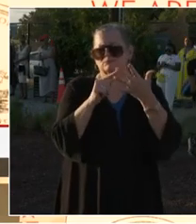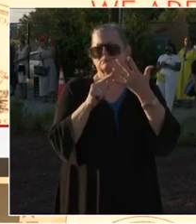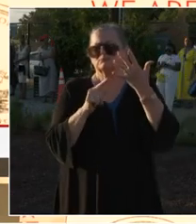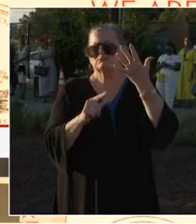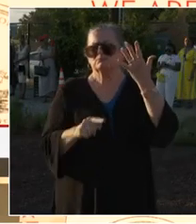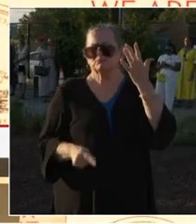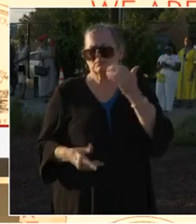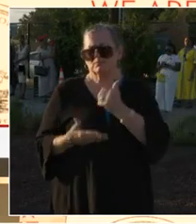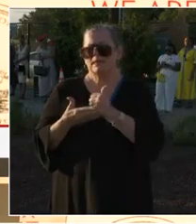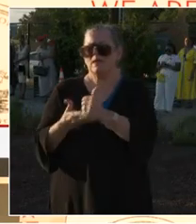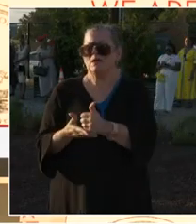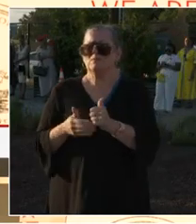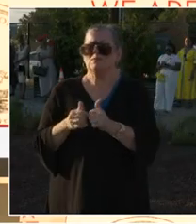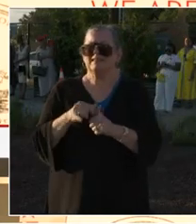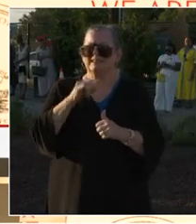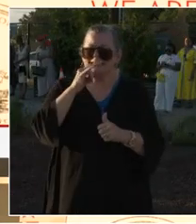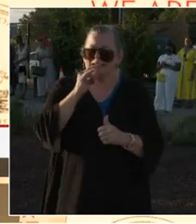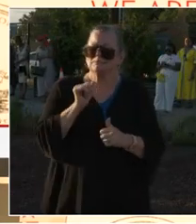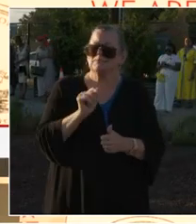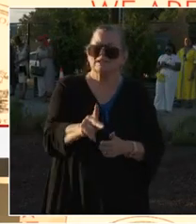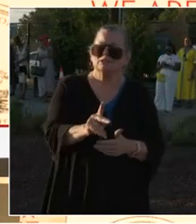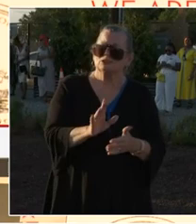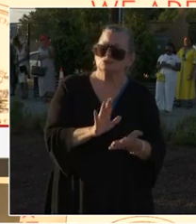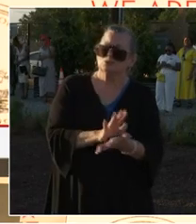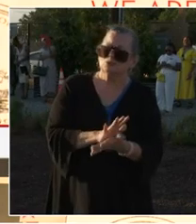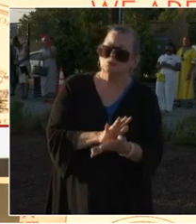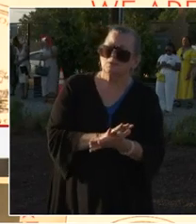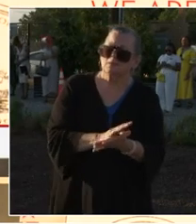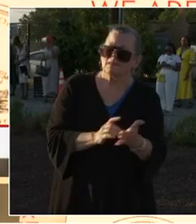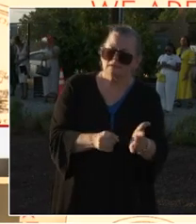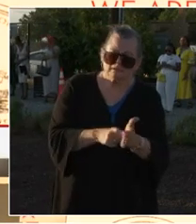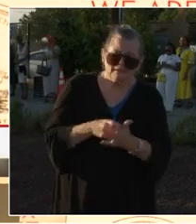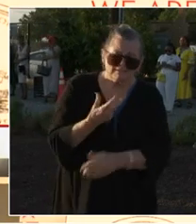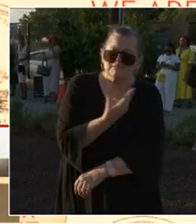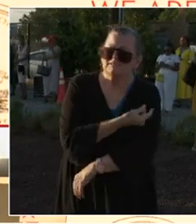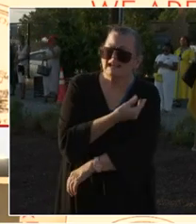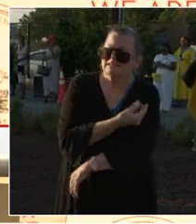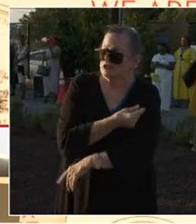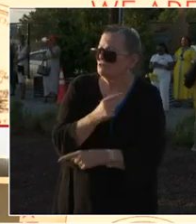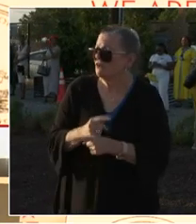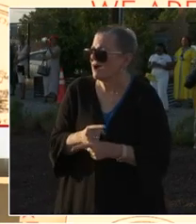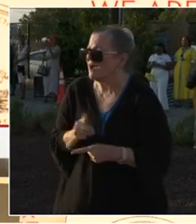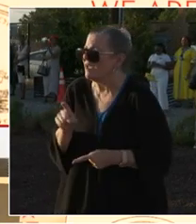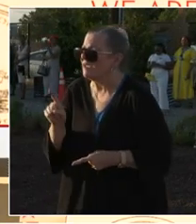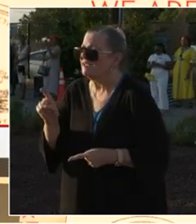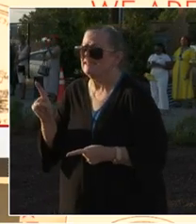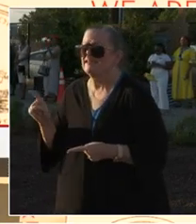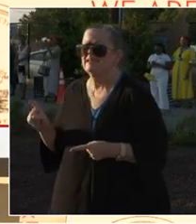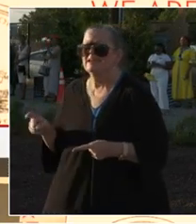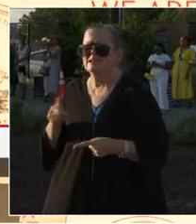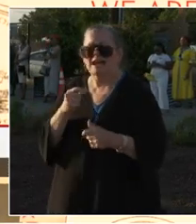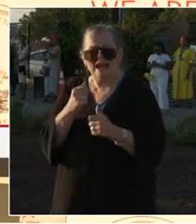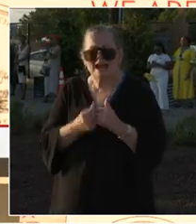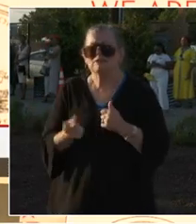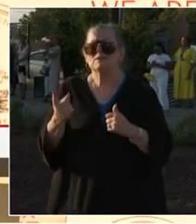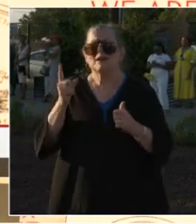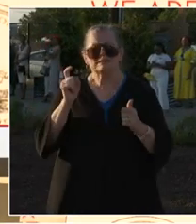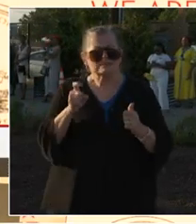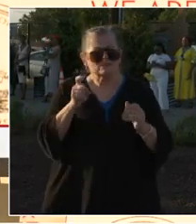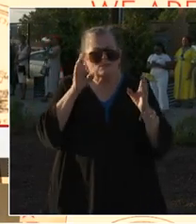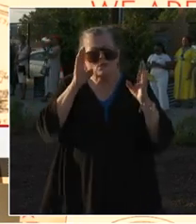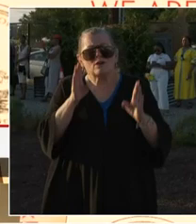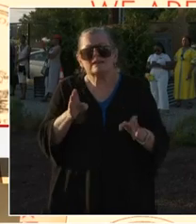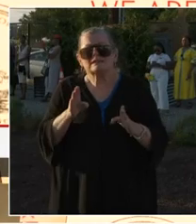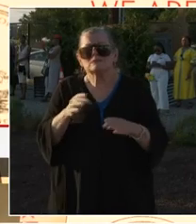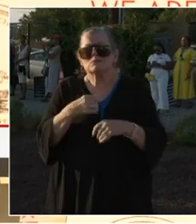school. But they need to be vaccinated, right? So everybody, let's focus on making sure that we've caught